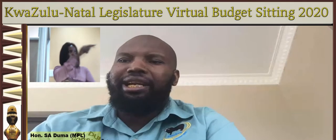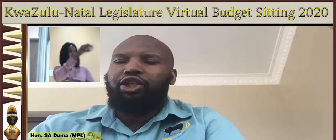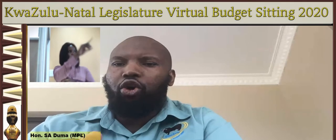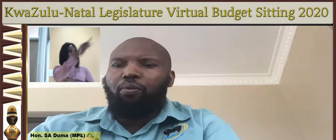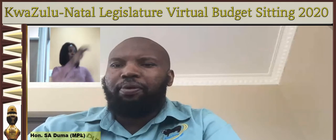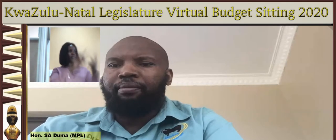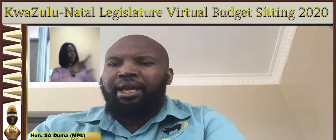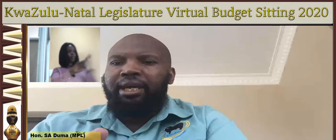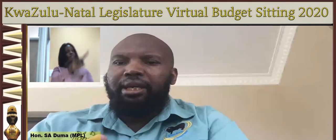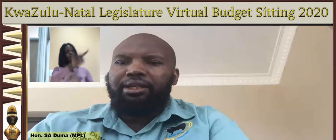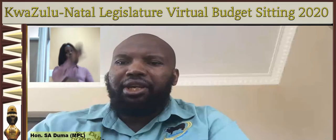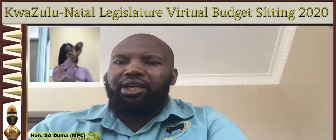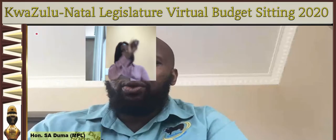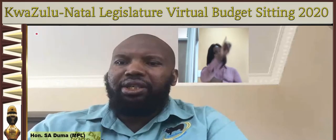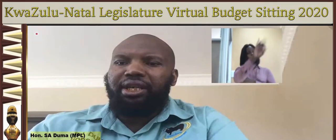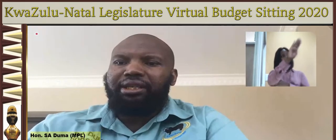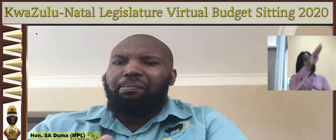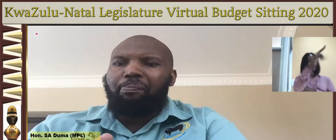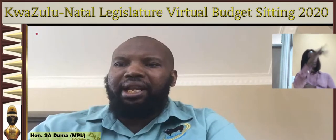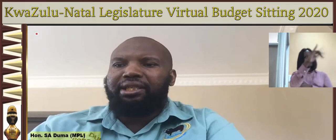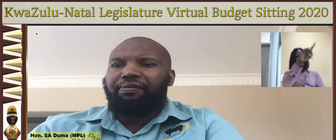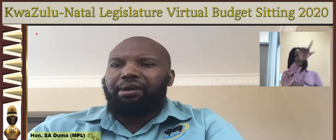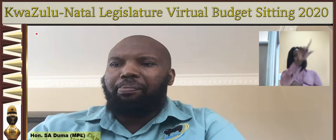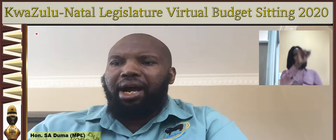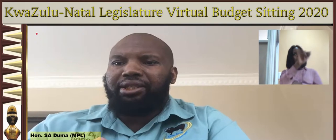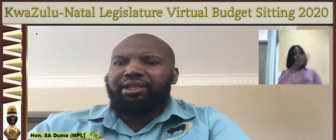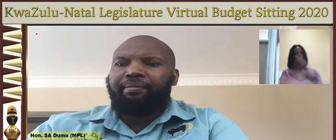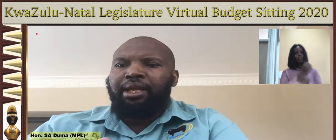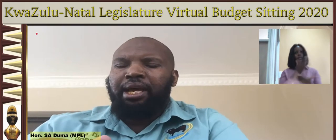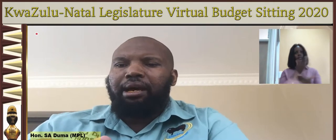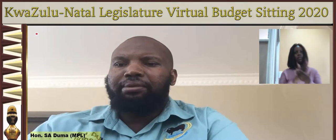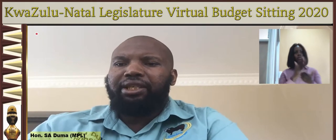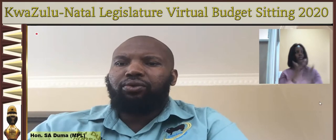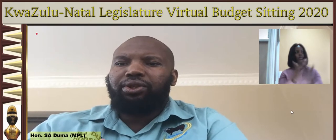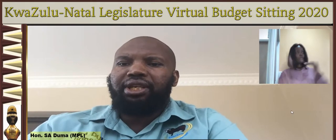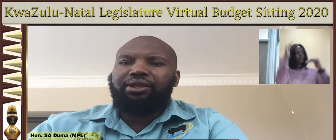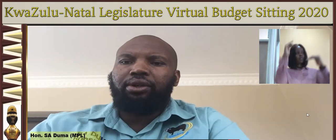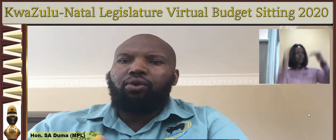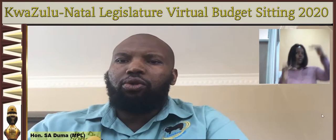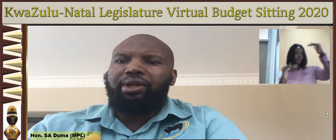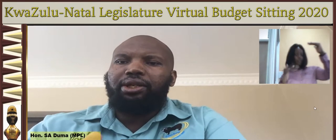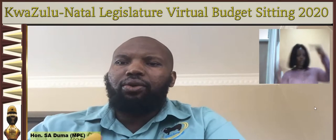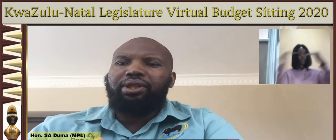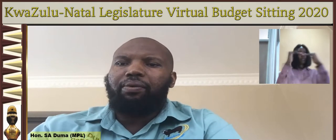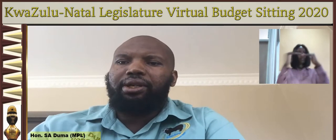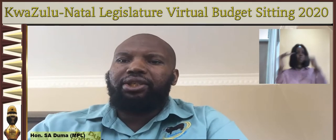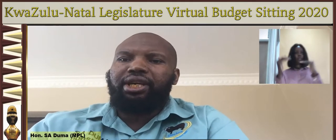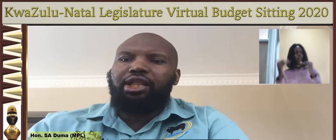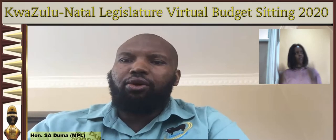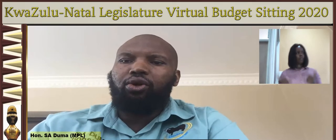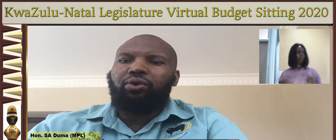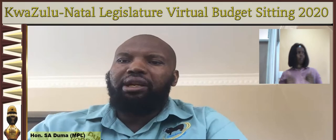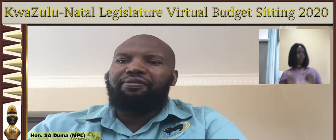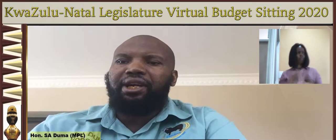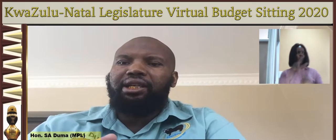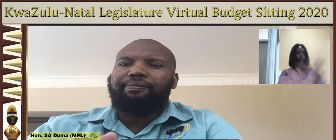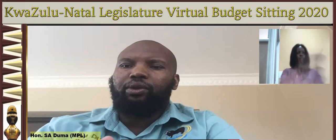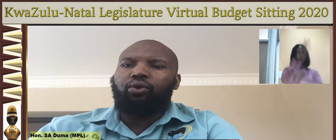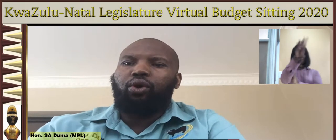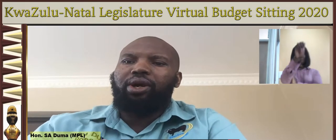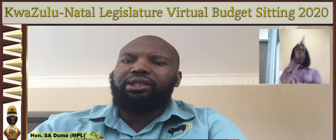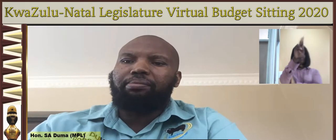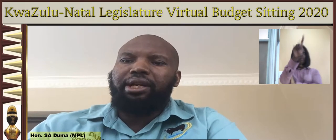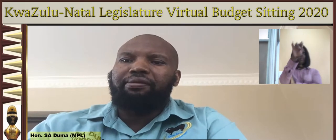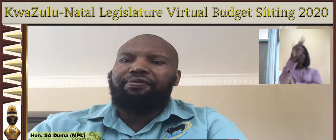doing a sterling job in trying to address the imbalances of the past. And just to cite and quote Martin Luther when he said, those who are in